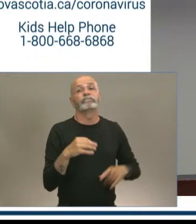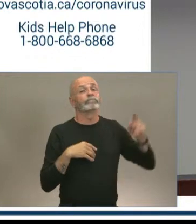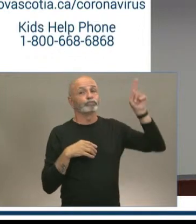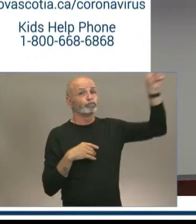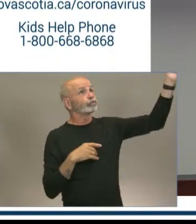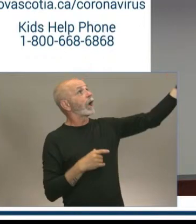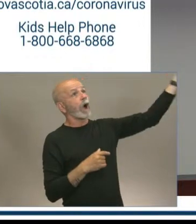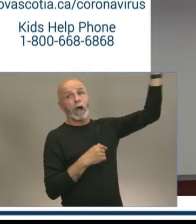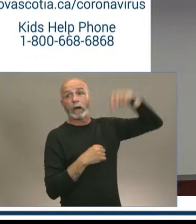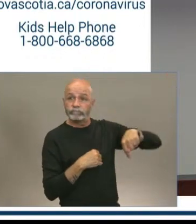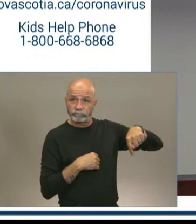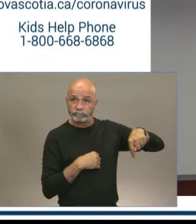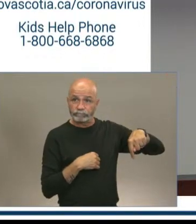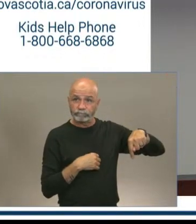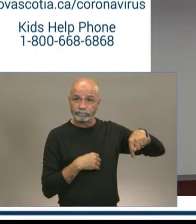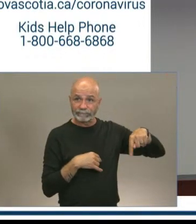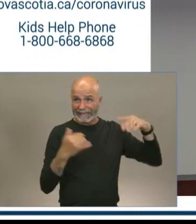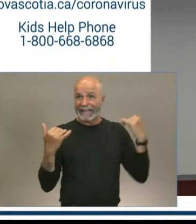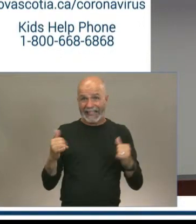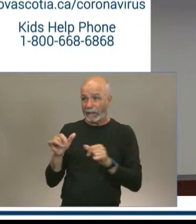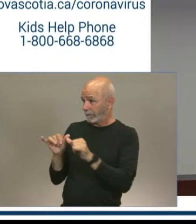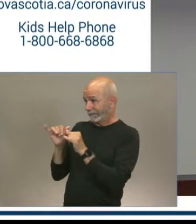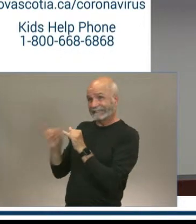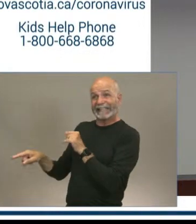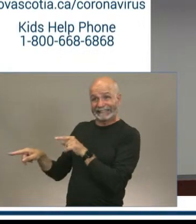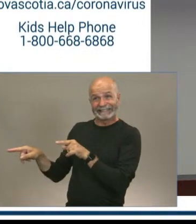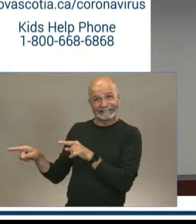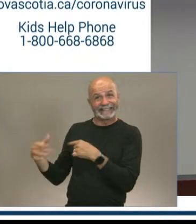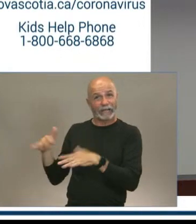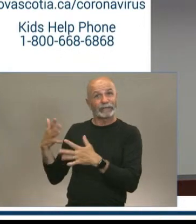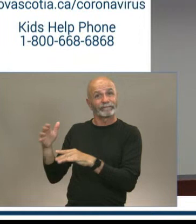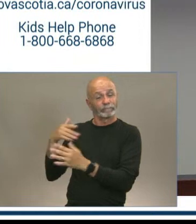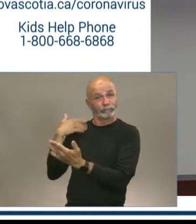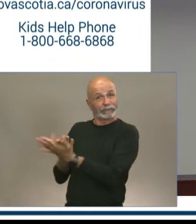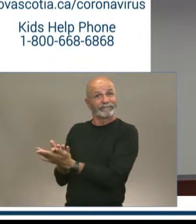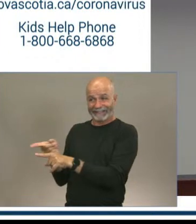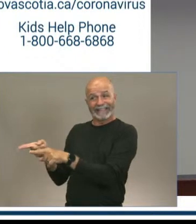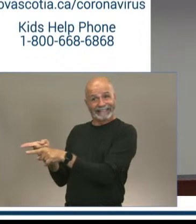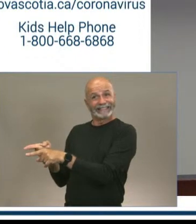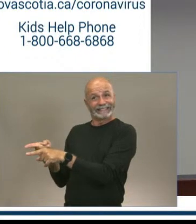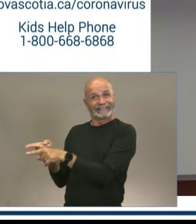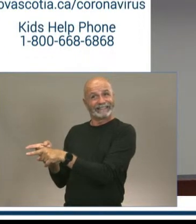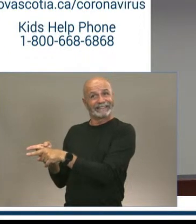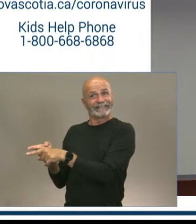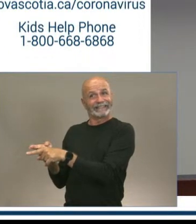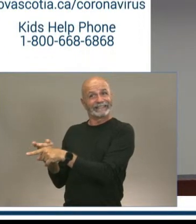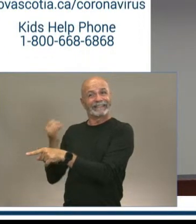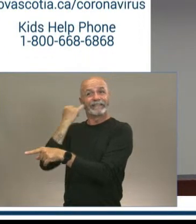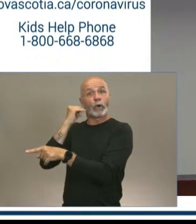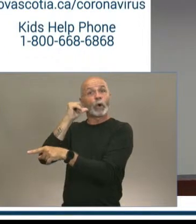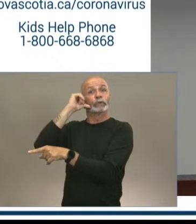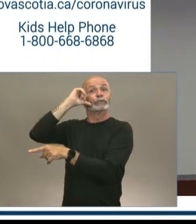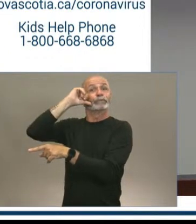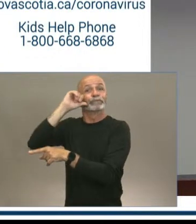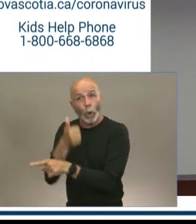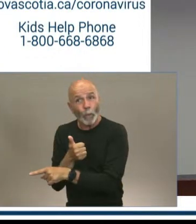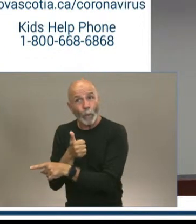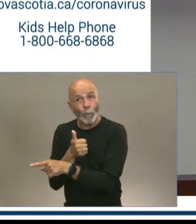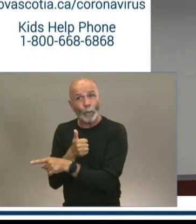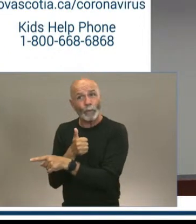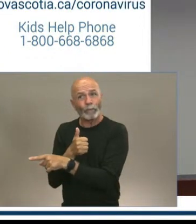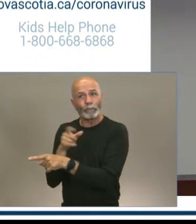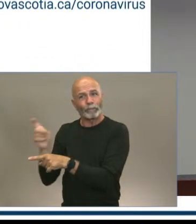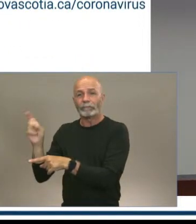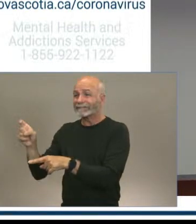you're currently isolating in Nova Scotia, starting tomorrow, you can switch to the isolation based on your current vaccination